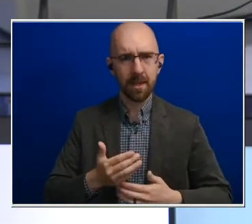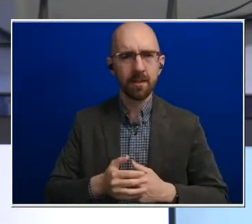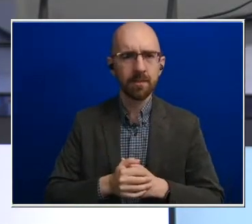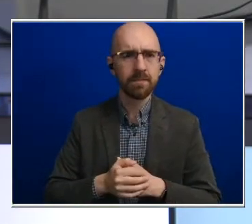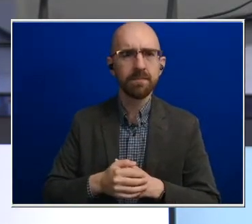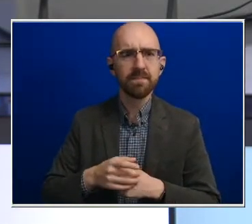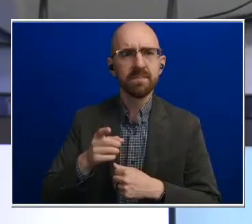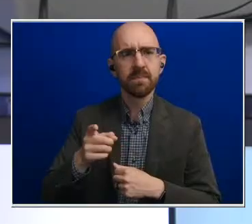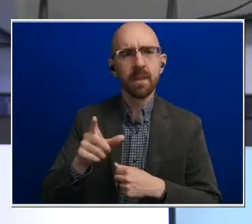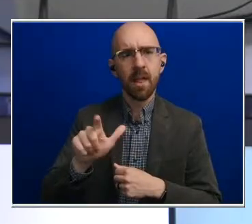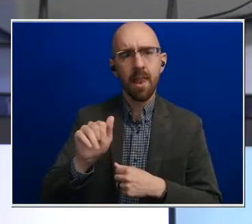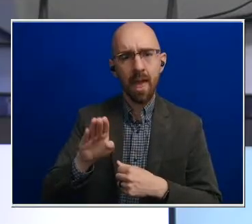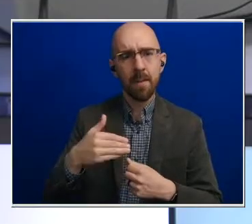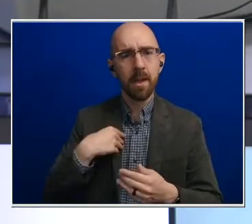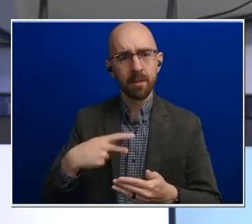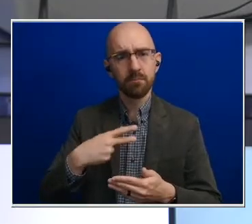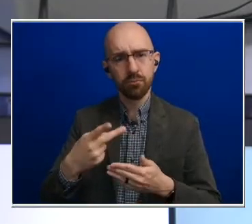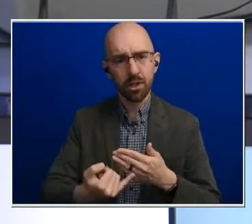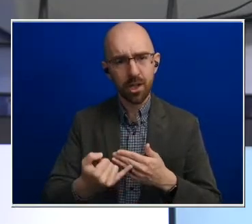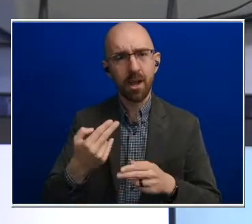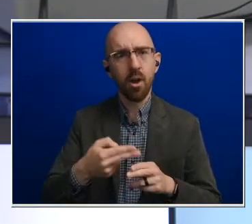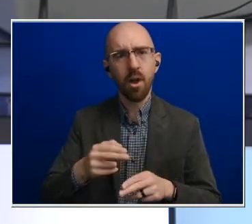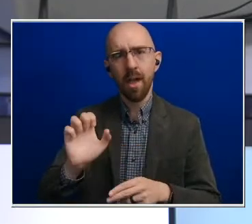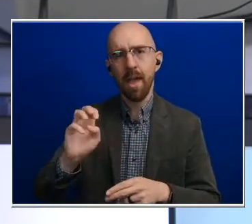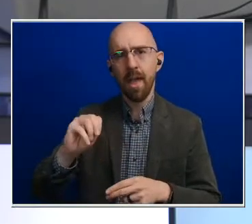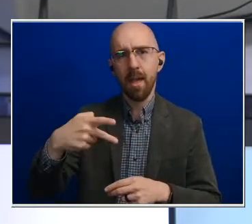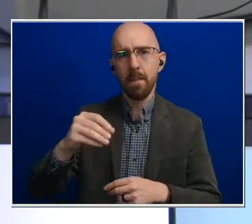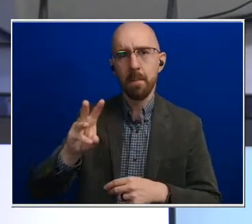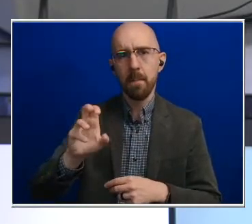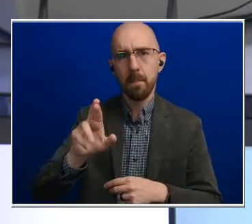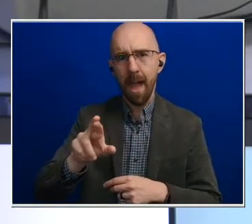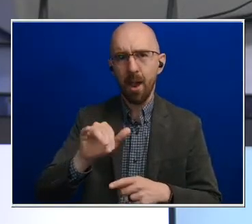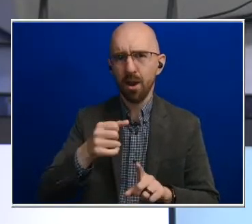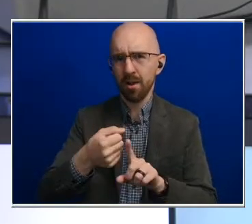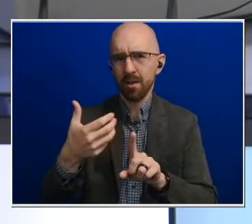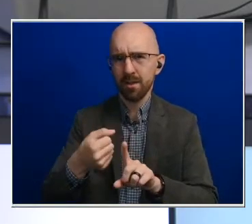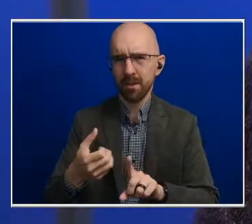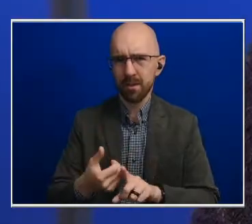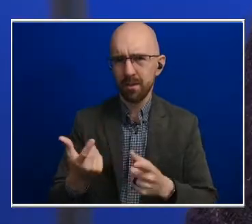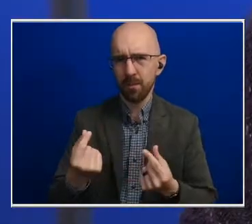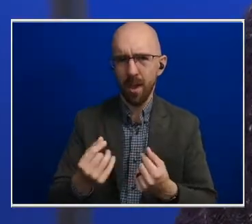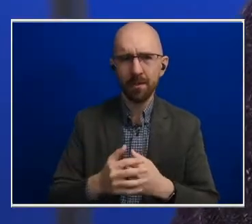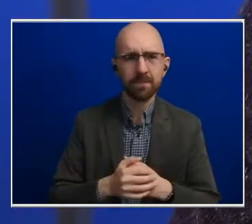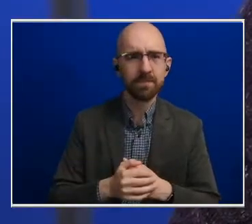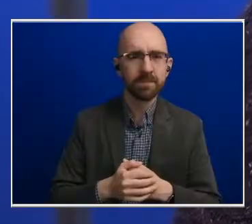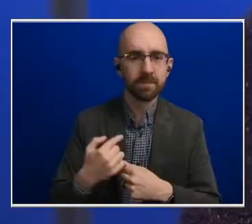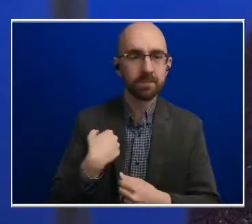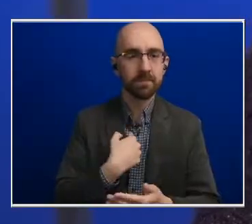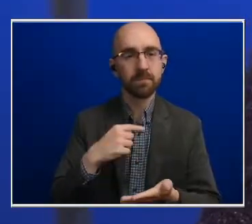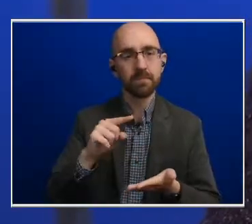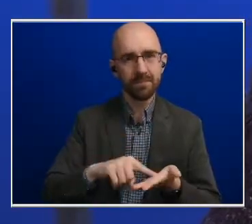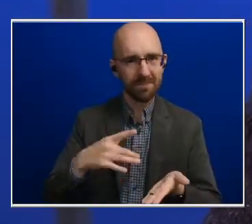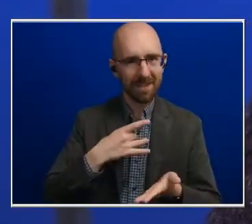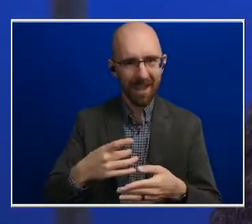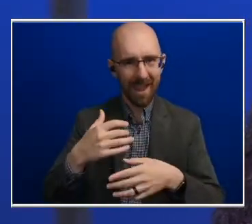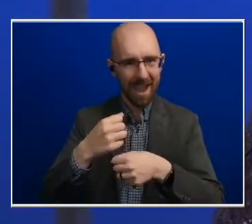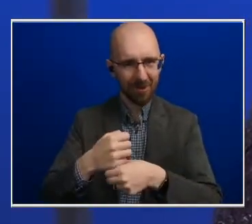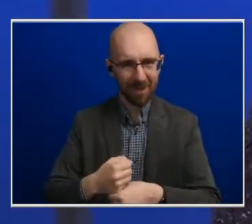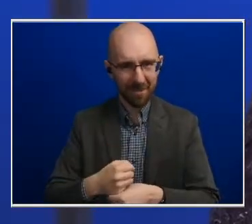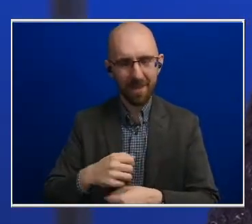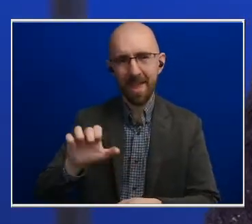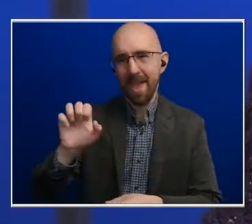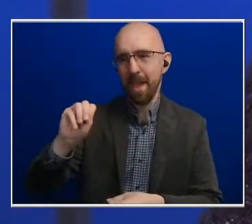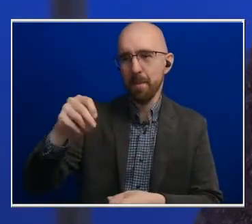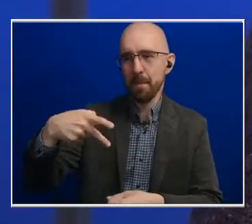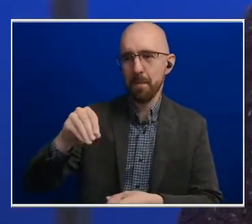project called Empower. Tell us what that acronym stands for. We researchers really like our acronym, so Empower is an acronym.